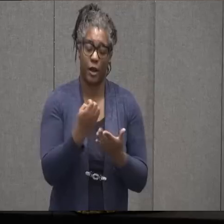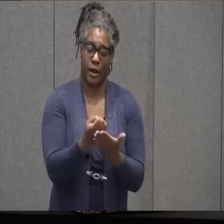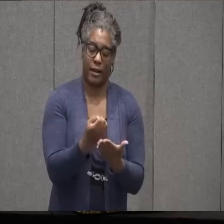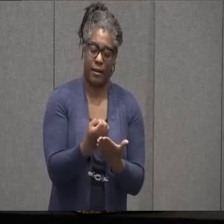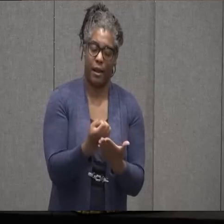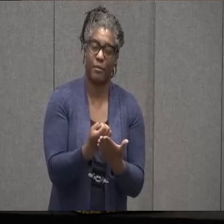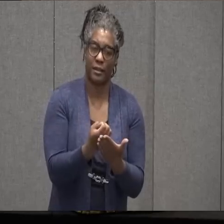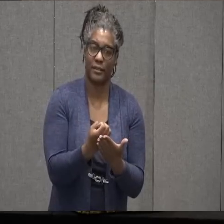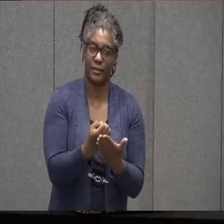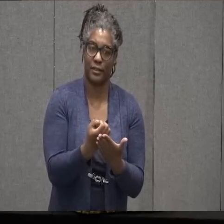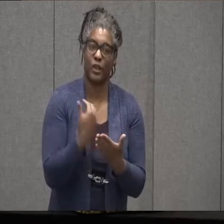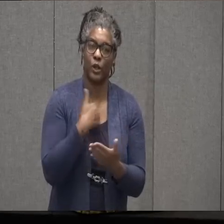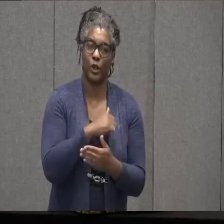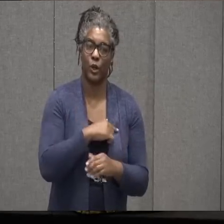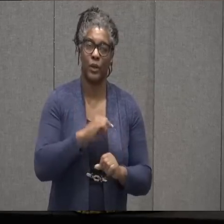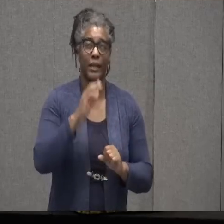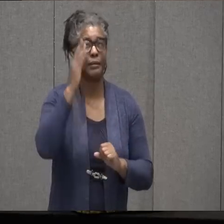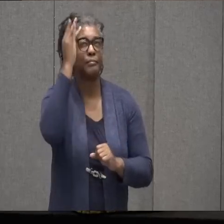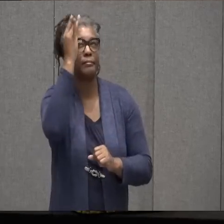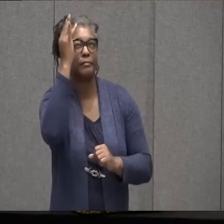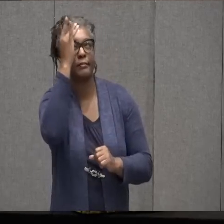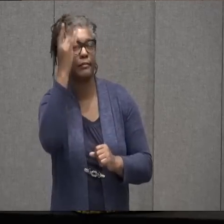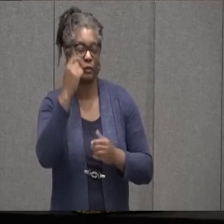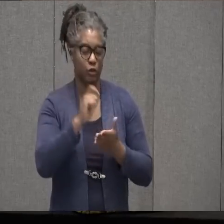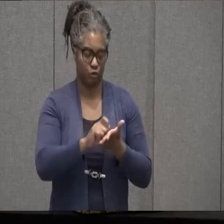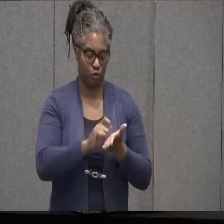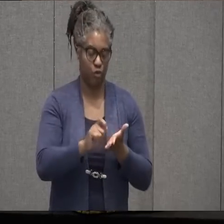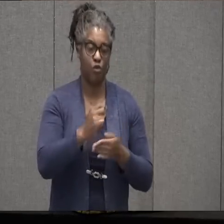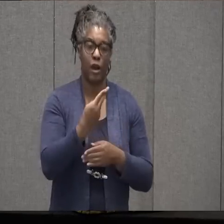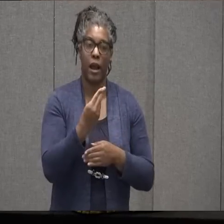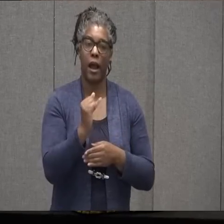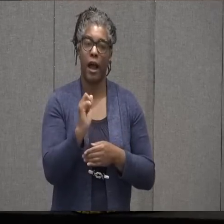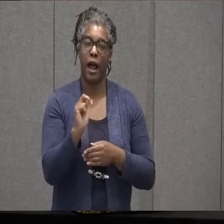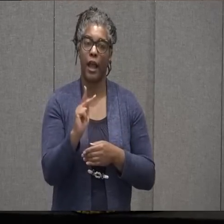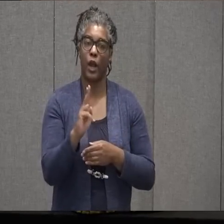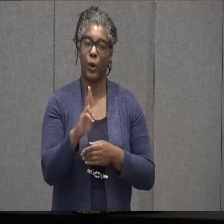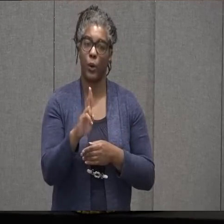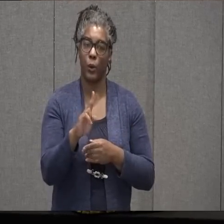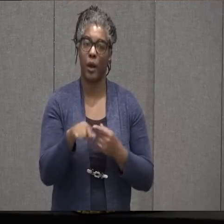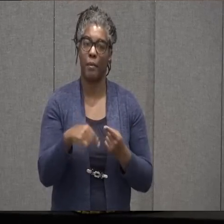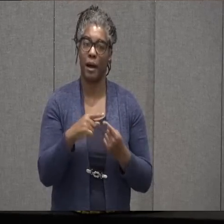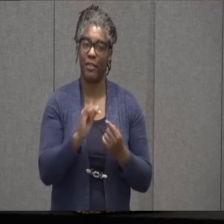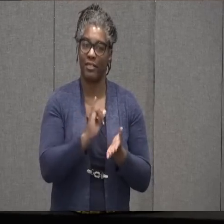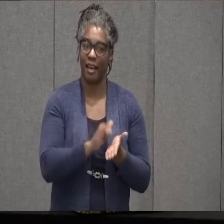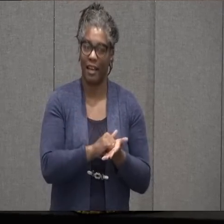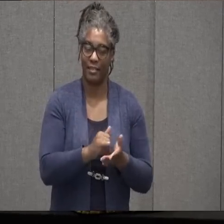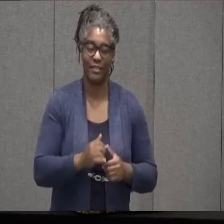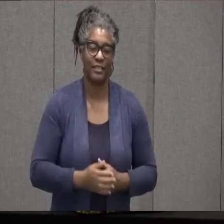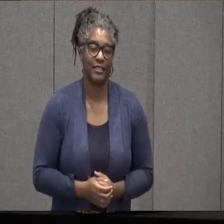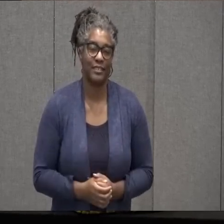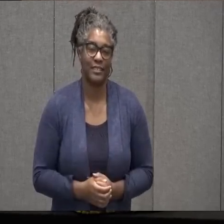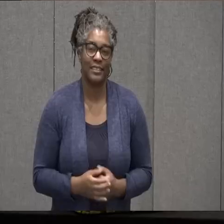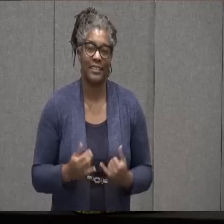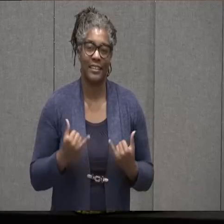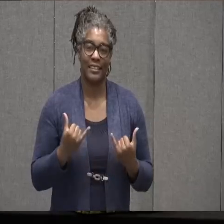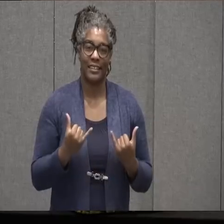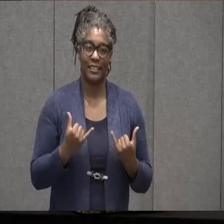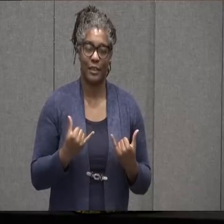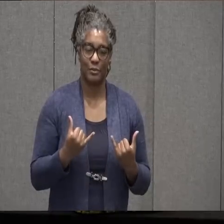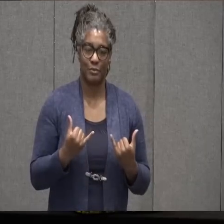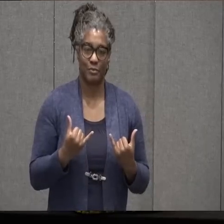and write a haiku about that. All right, so let me walk you through this a little bit and we'll see if we can get a haiku written